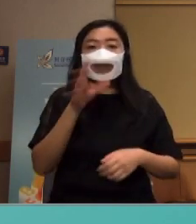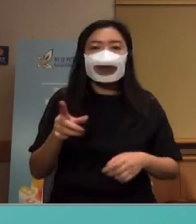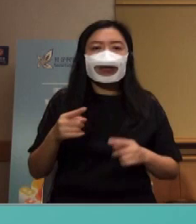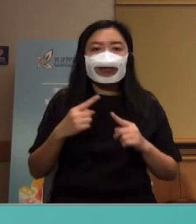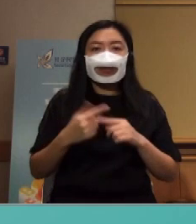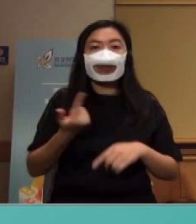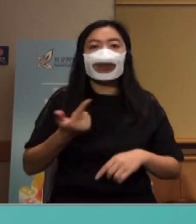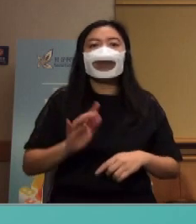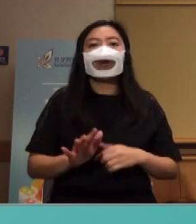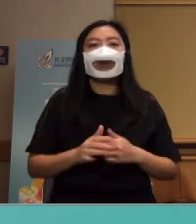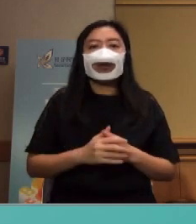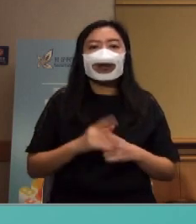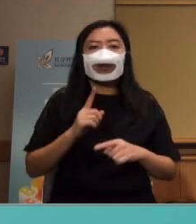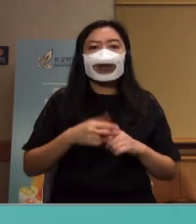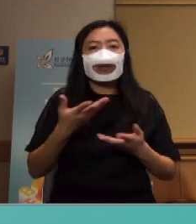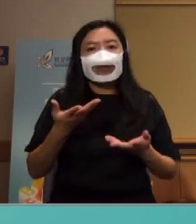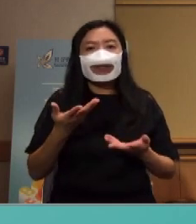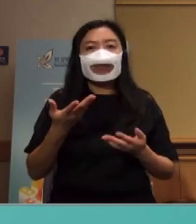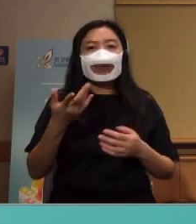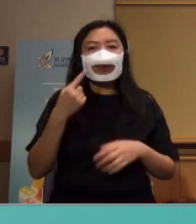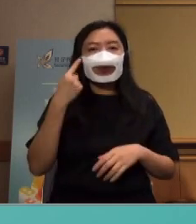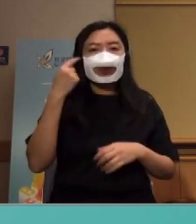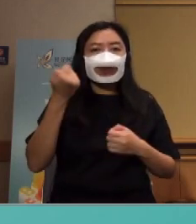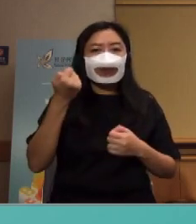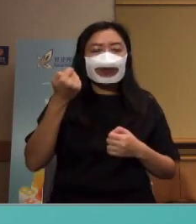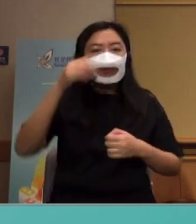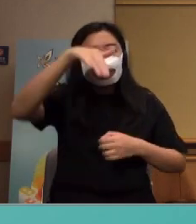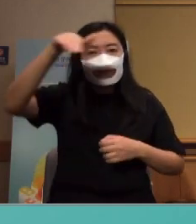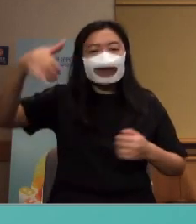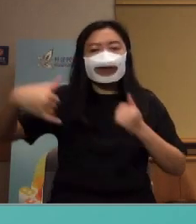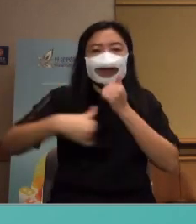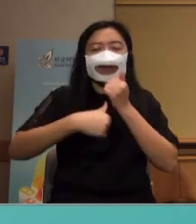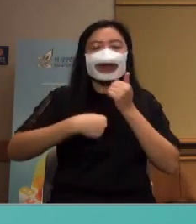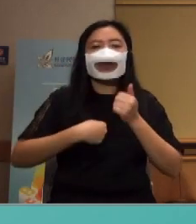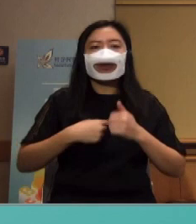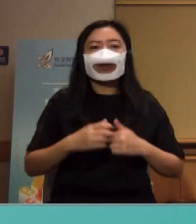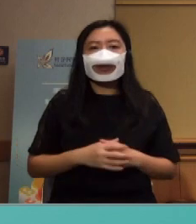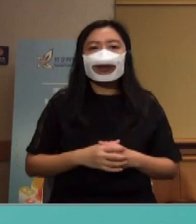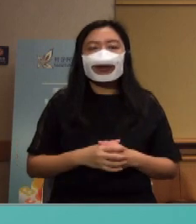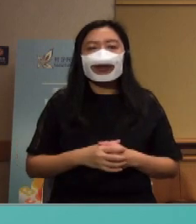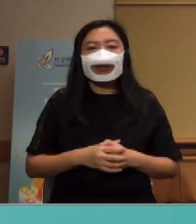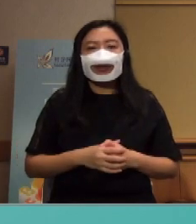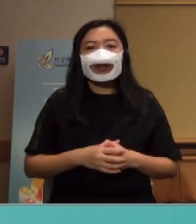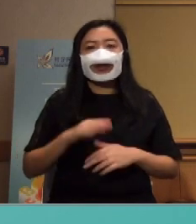Okay. And we have special edition with John Zhang Choye NFT.